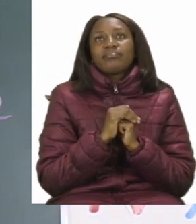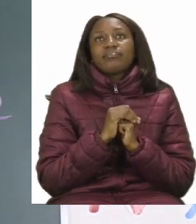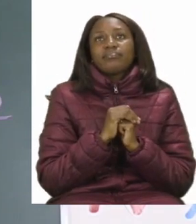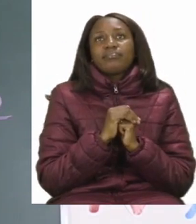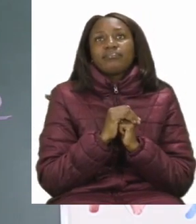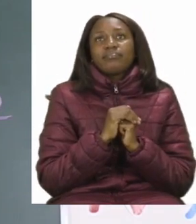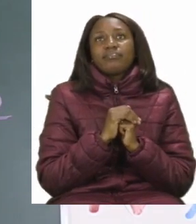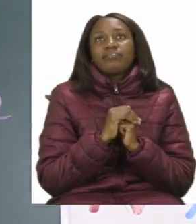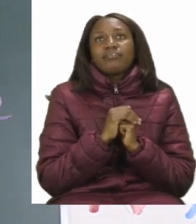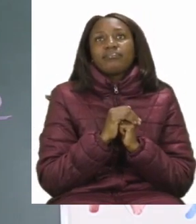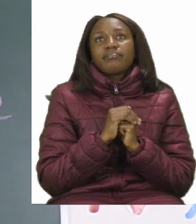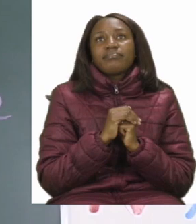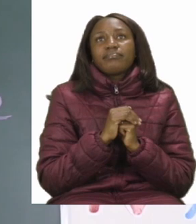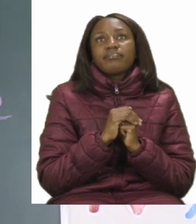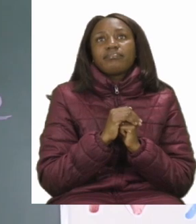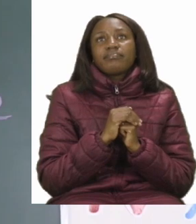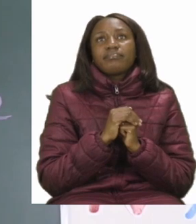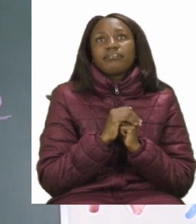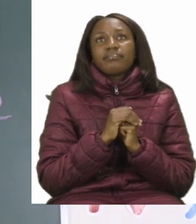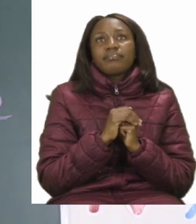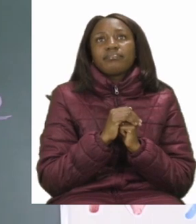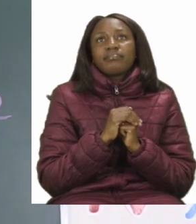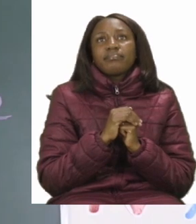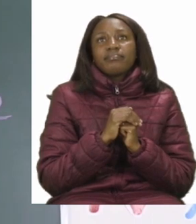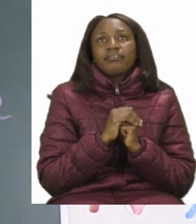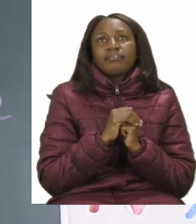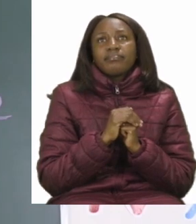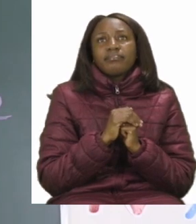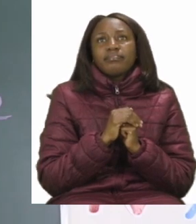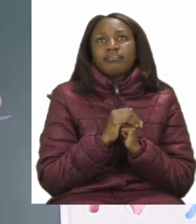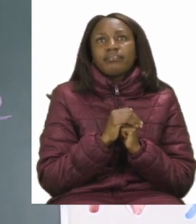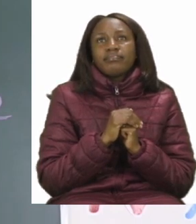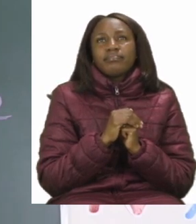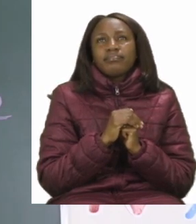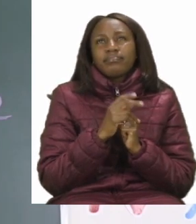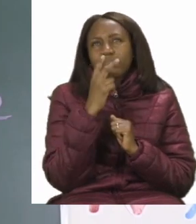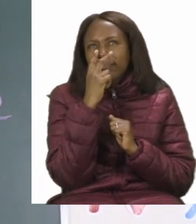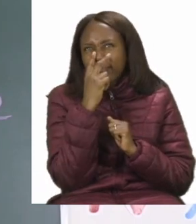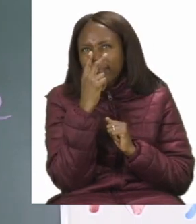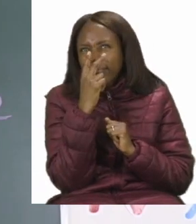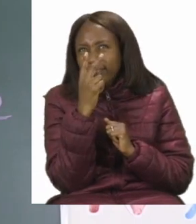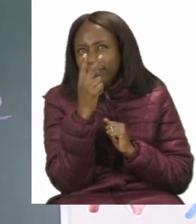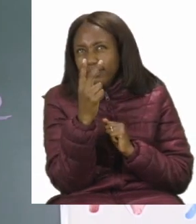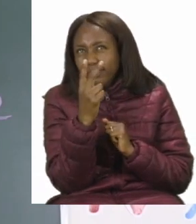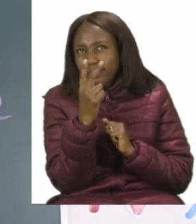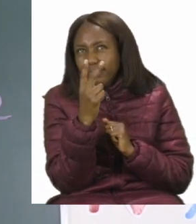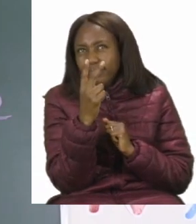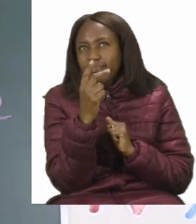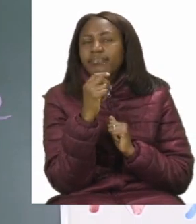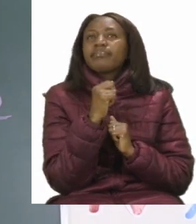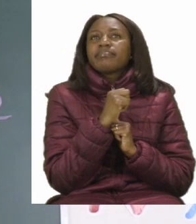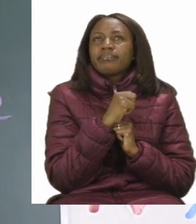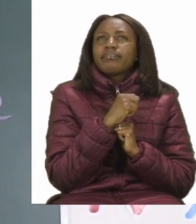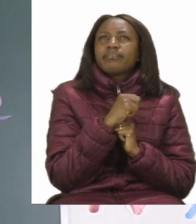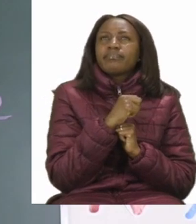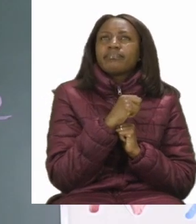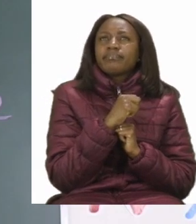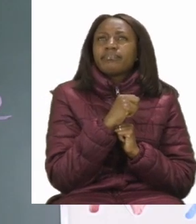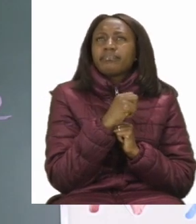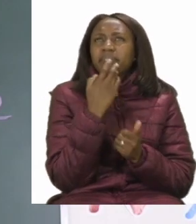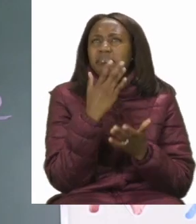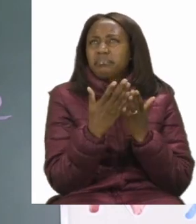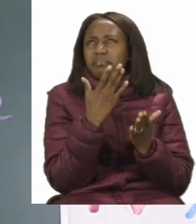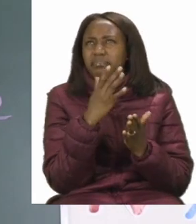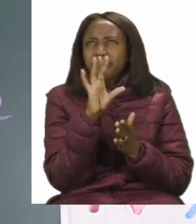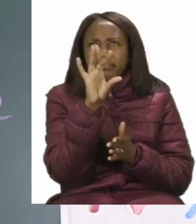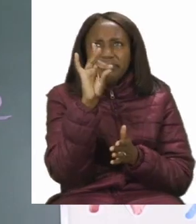words. Okay, now if you take a look at this little block on the board, can you maybe